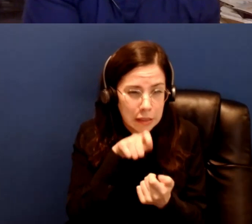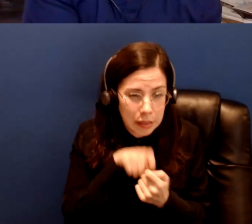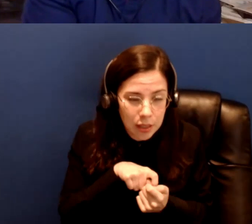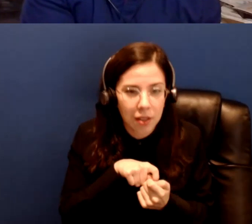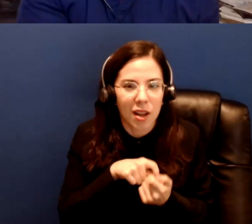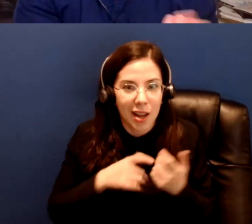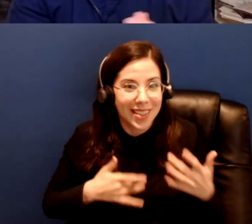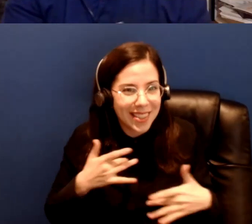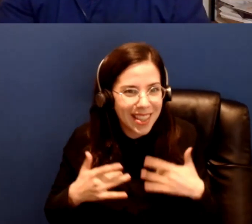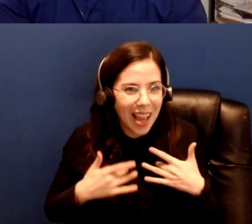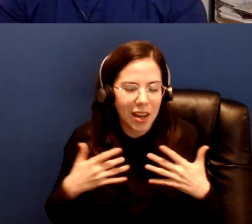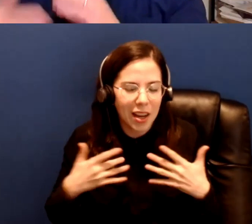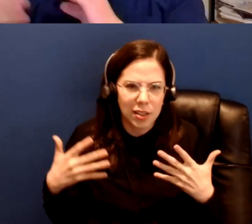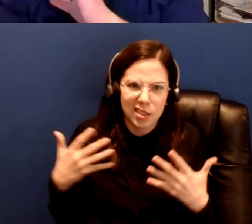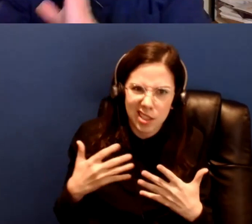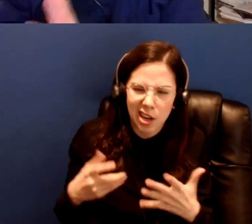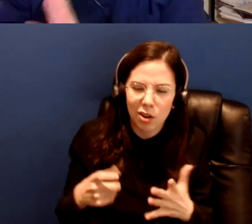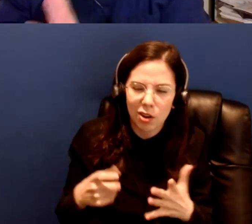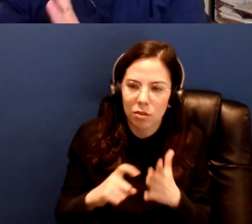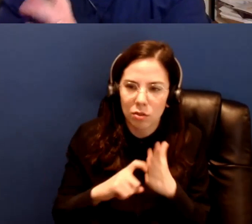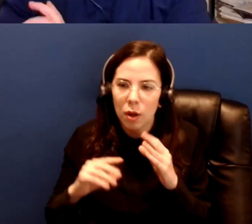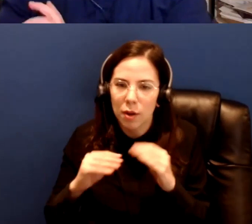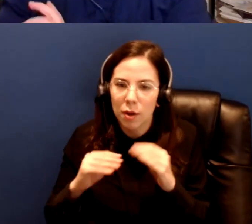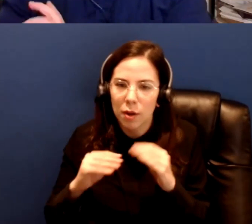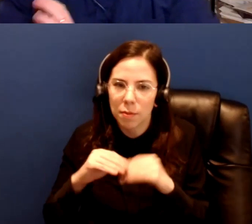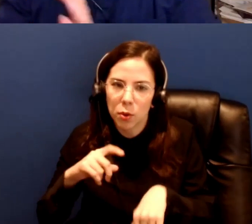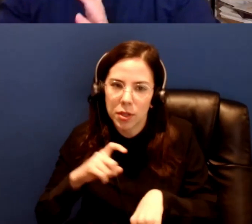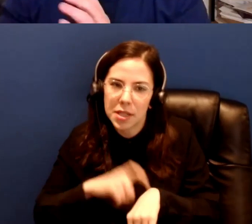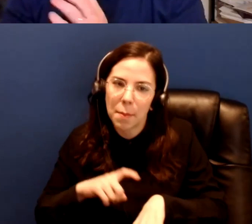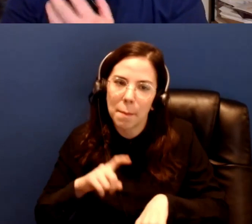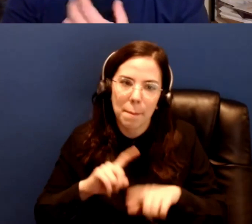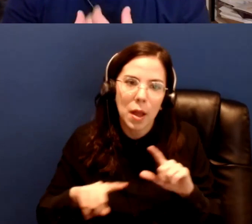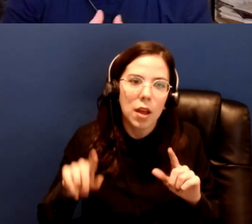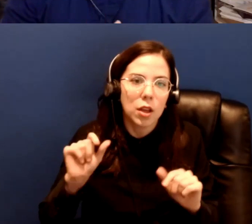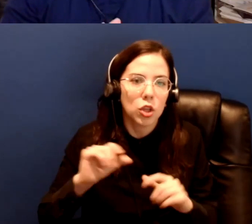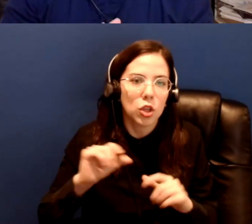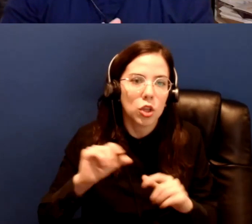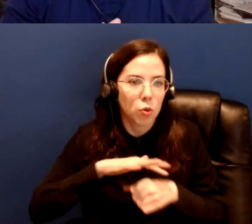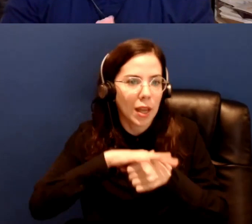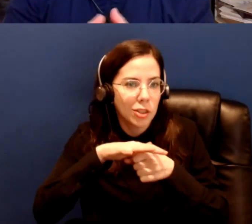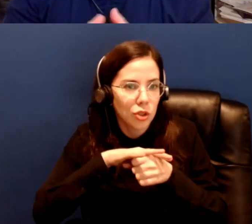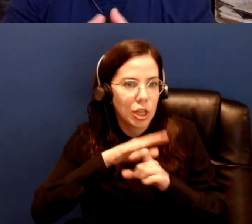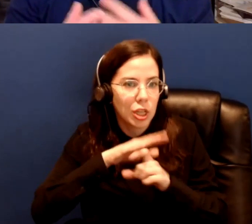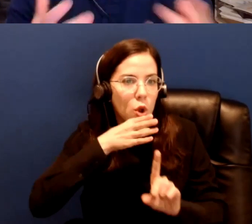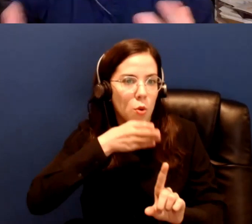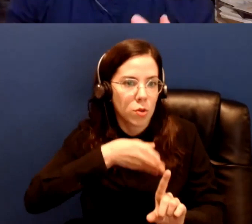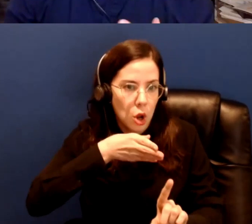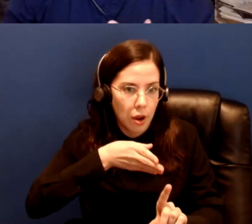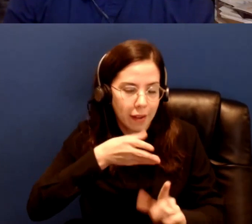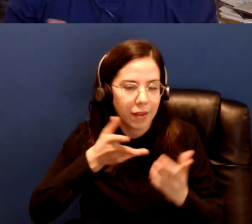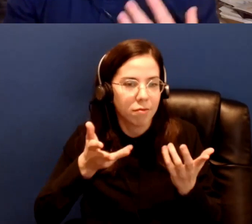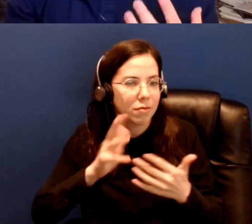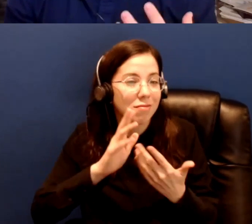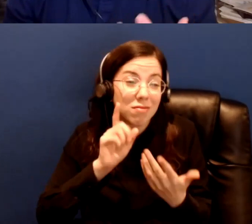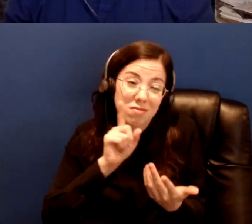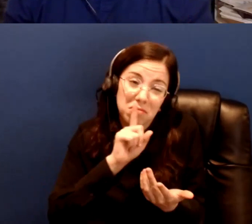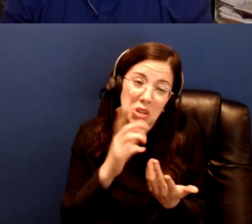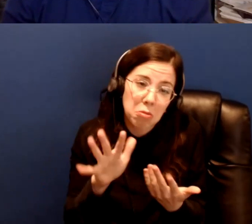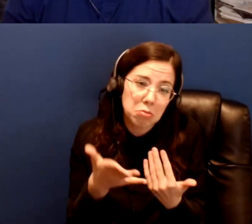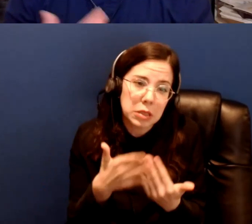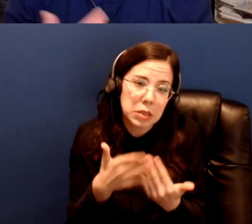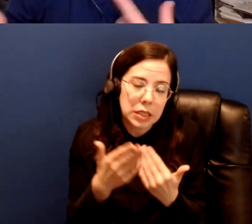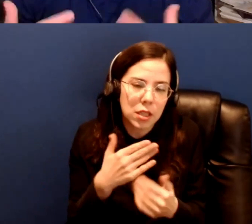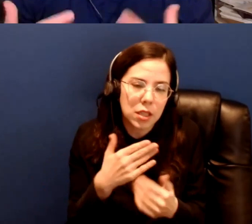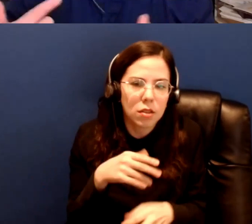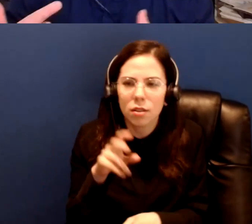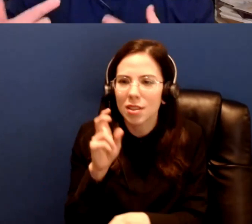frankly, it took some more time. But you geo target and all kinds of stuff on Meta, and they make it relatively easy. The tough thing with that Meta too is